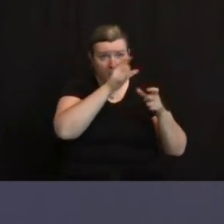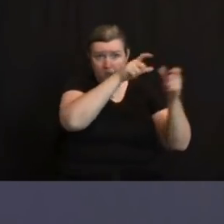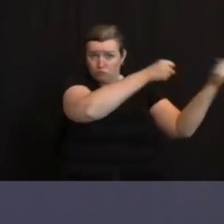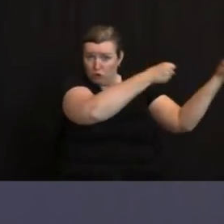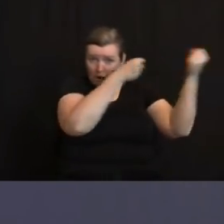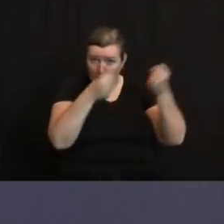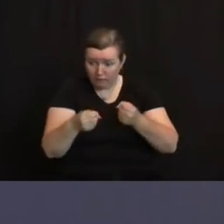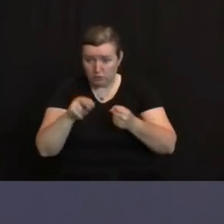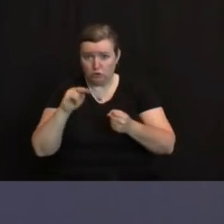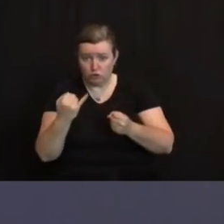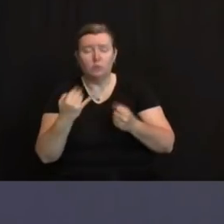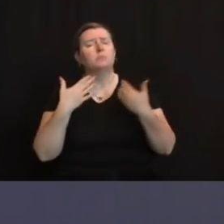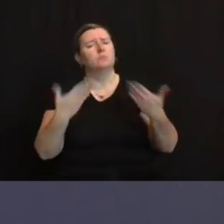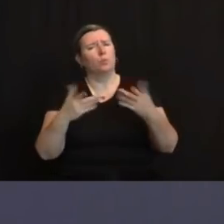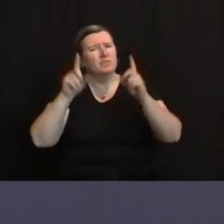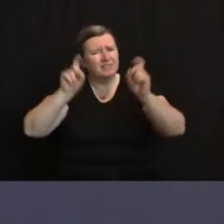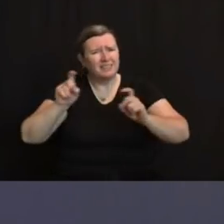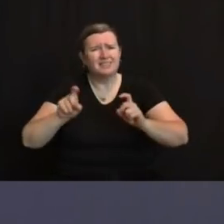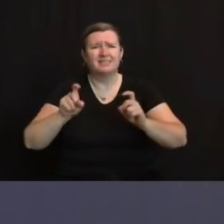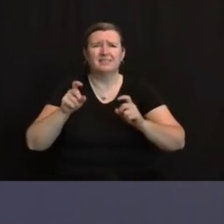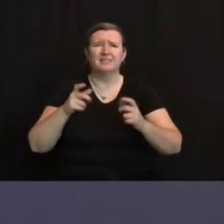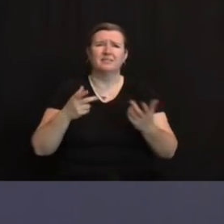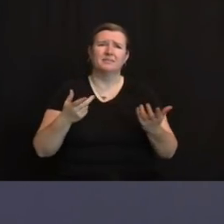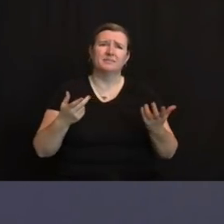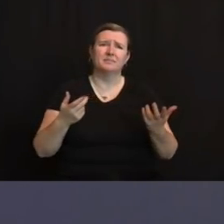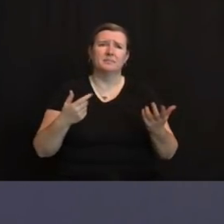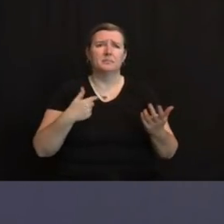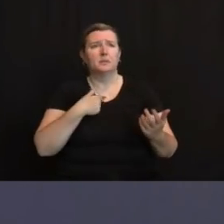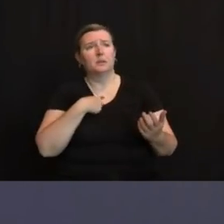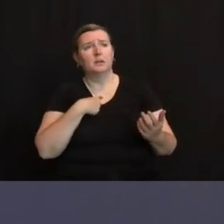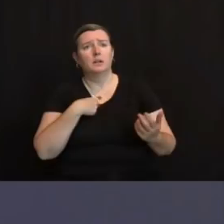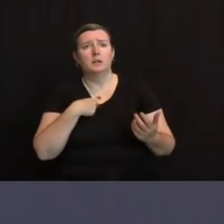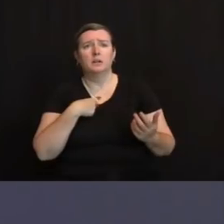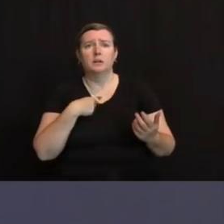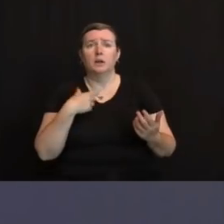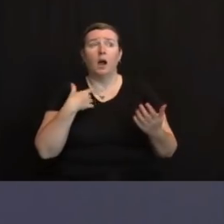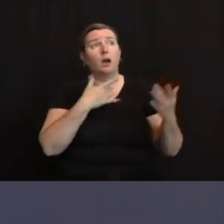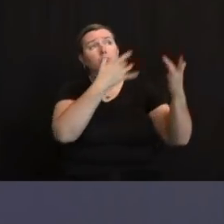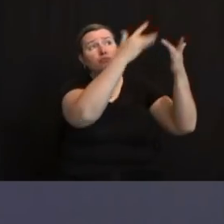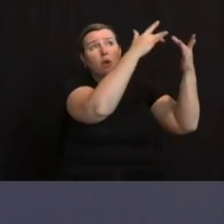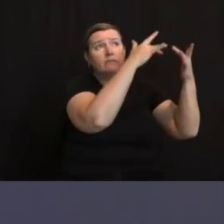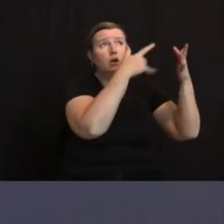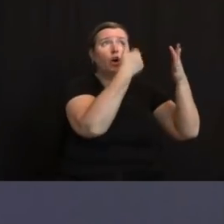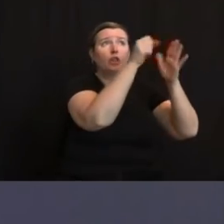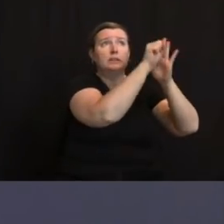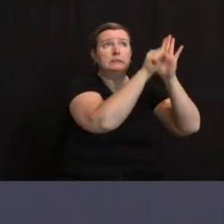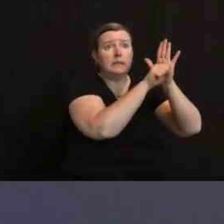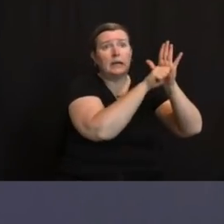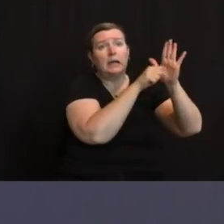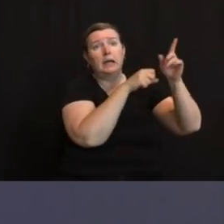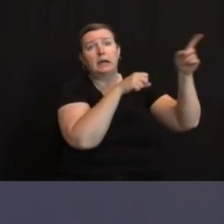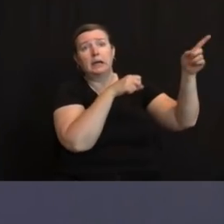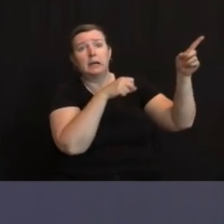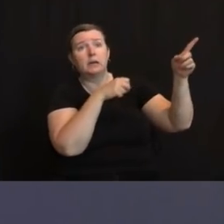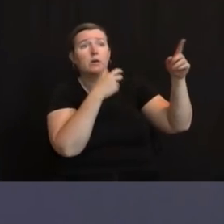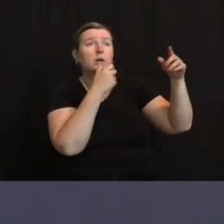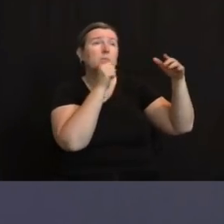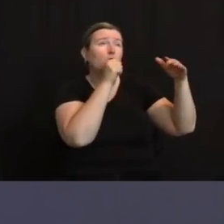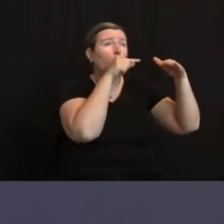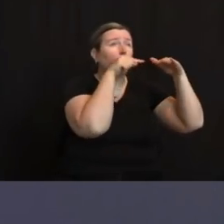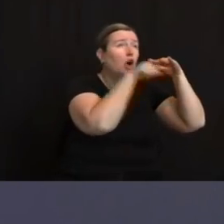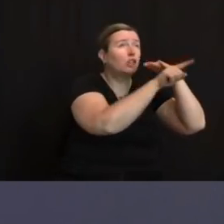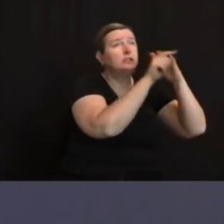yourself, have I been at risk? Have I been in a packed bar somewhere in another state? Have I been